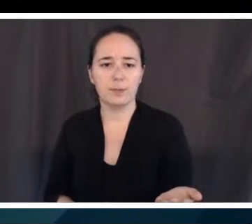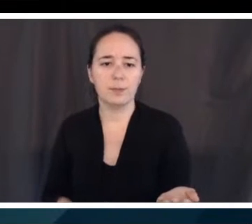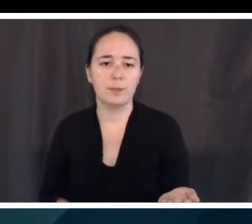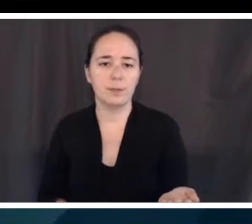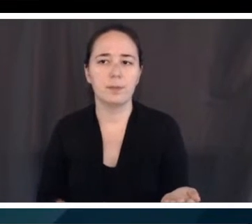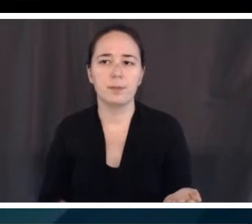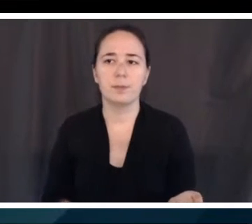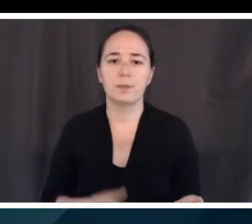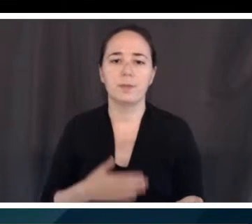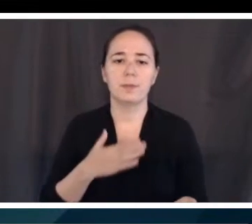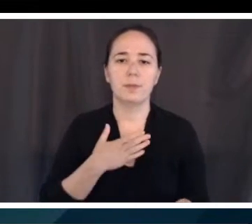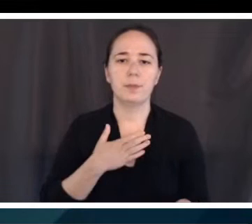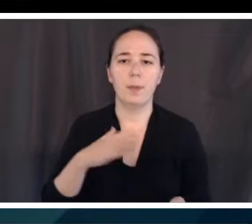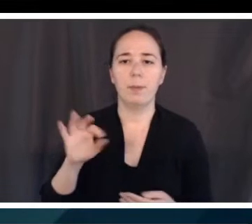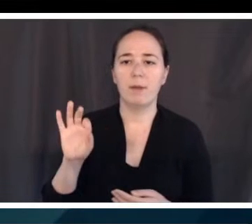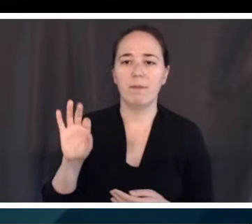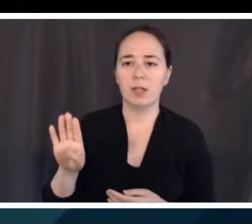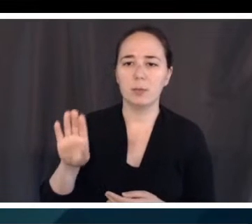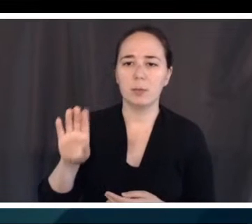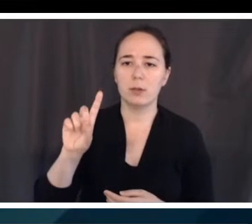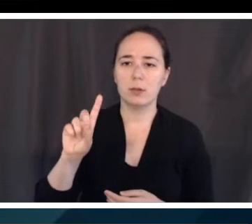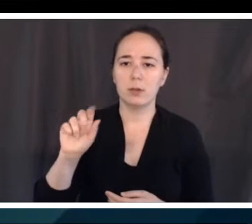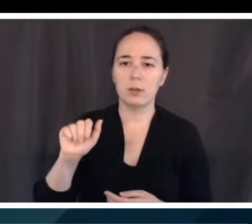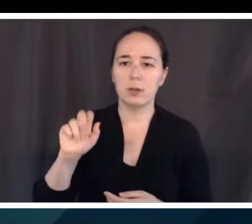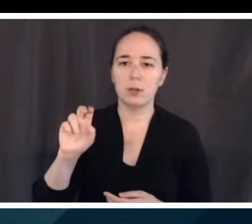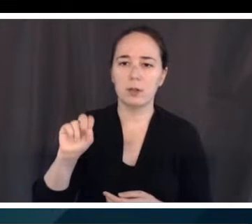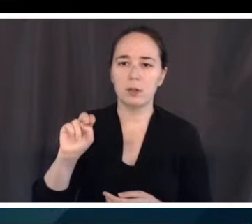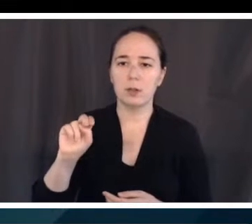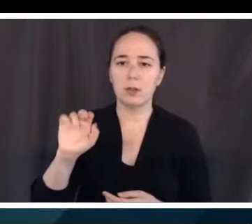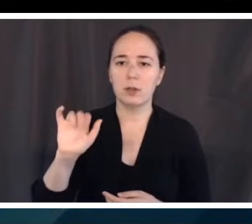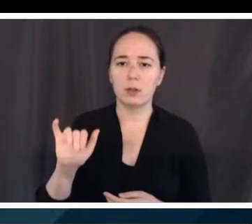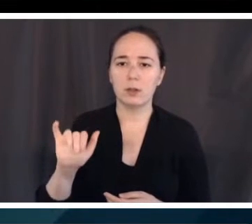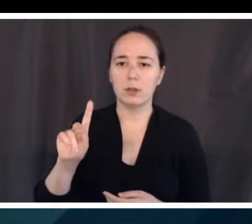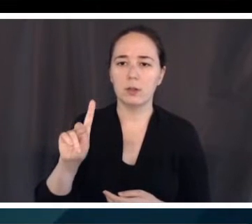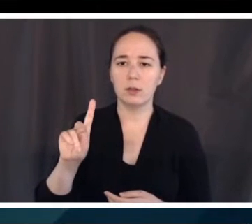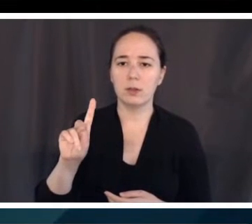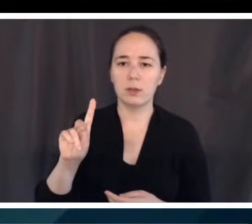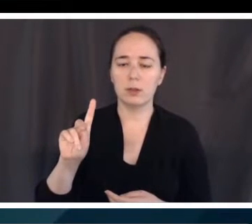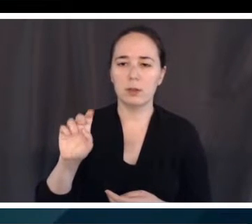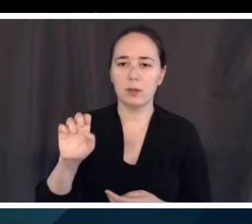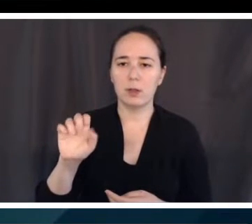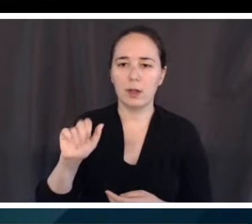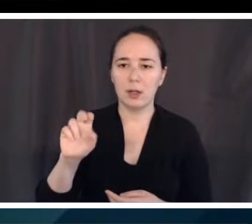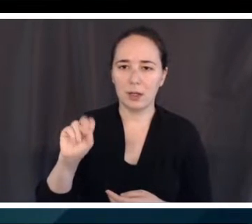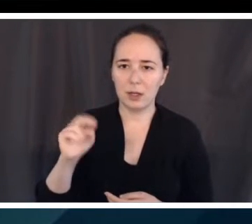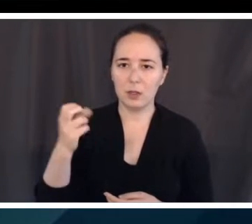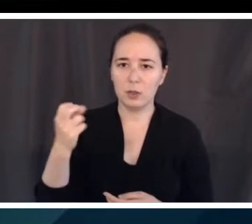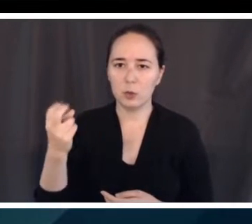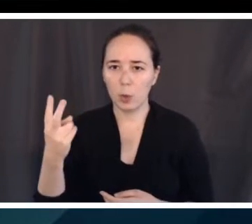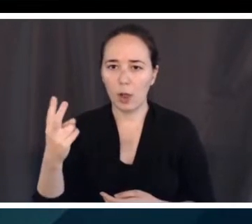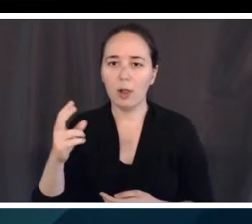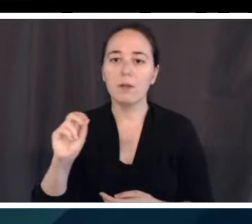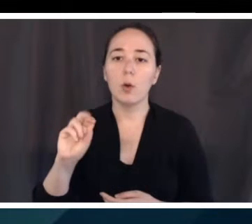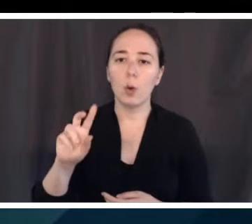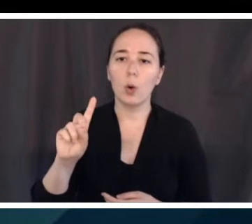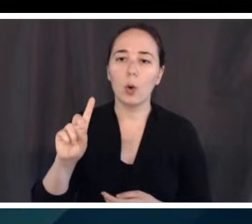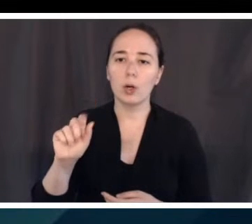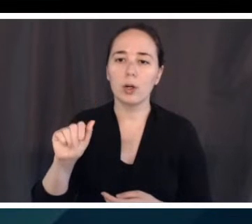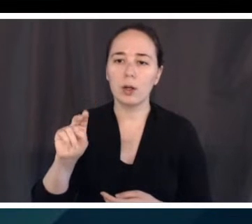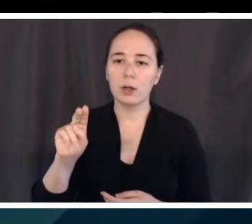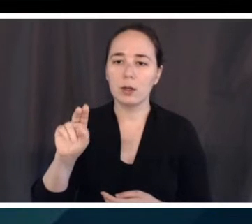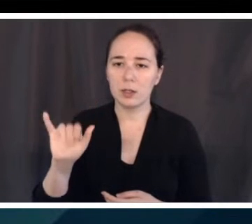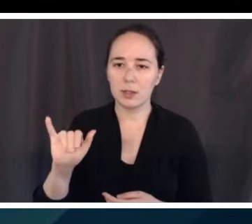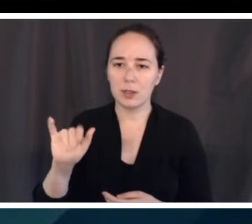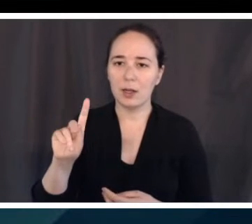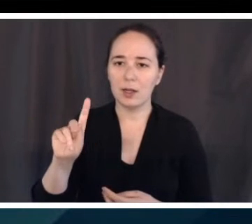Well, my Facebook is Danny Kean 12 or Danny Kean and Friends Band. Those are my Facebook pages, and it's on